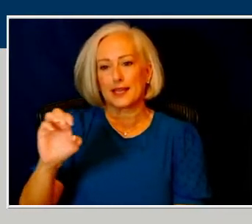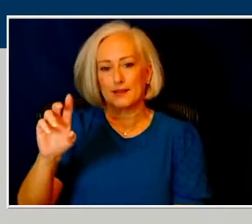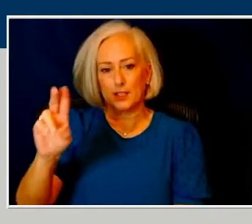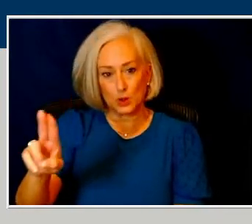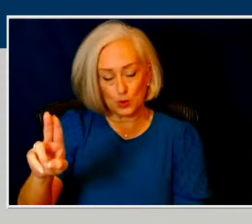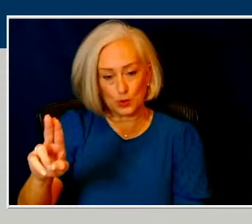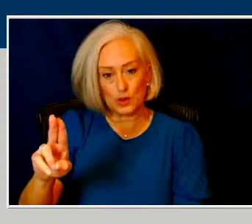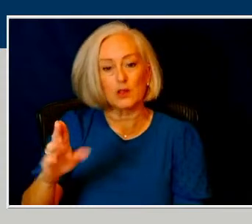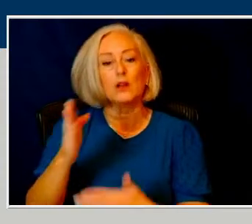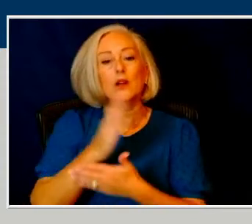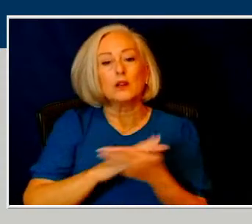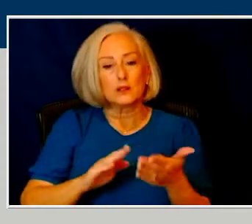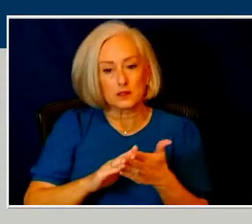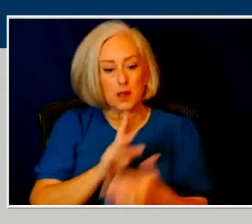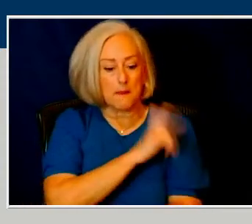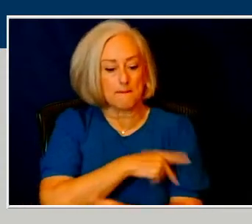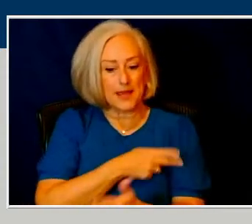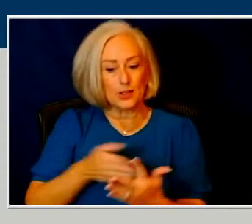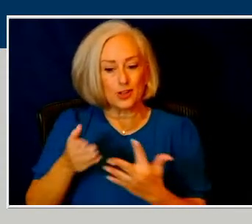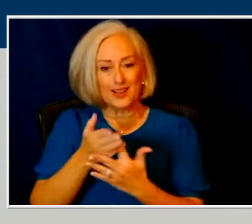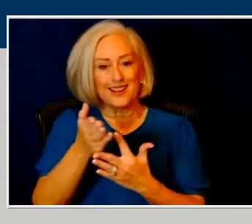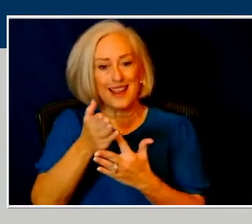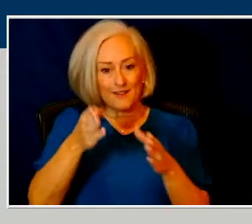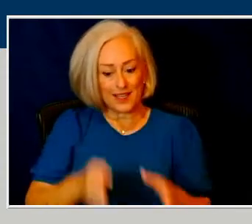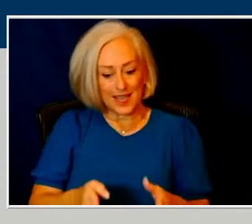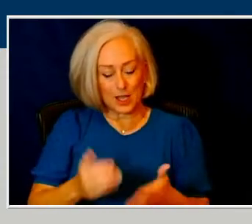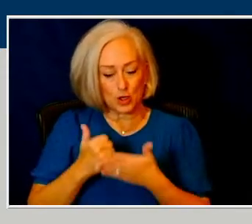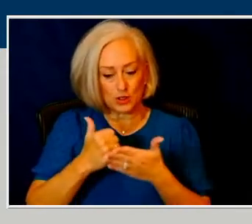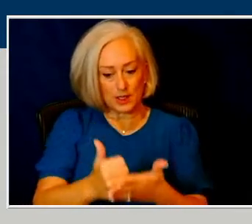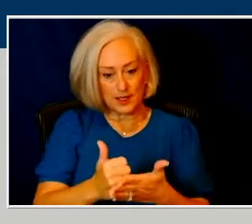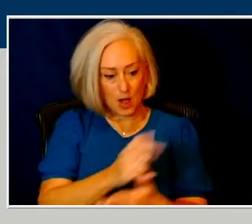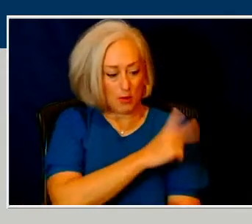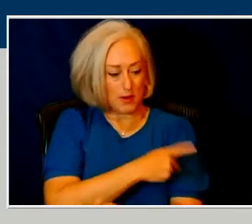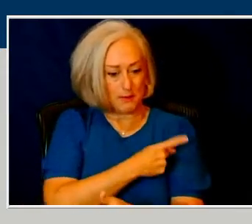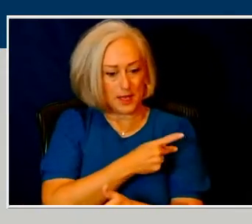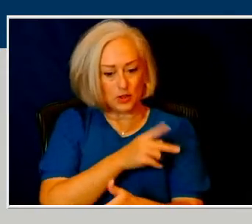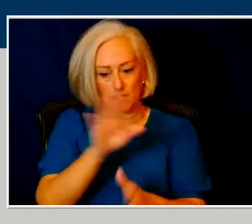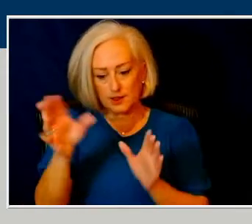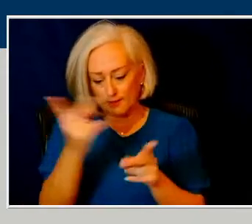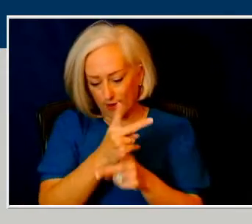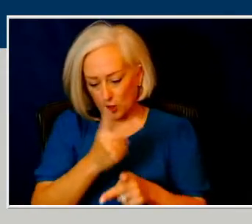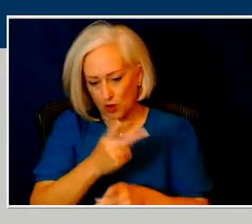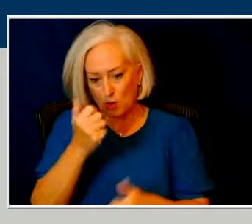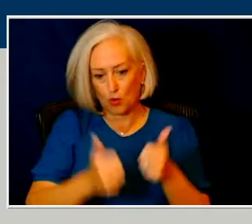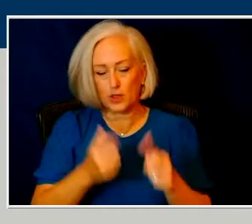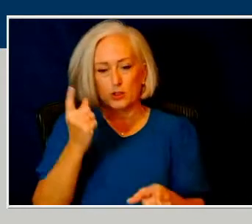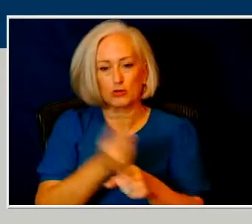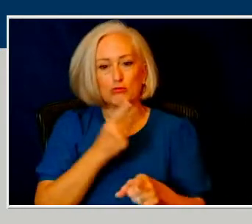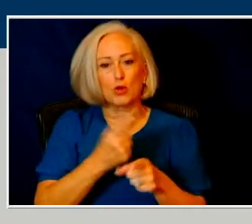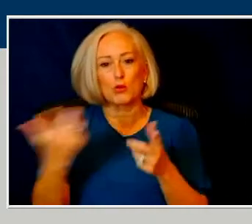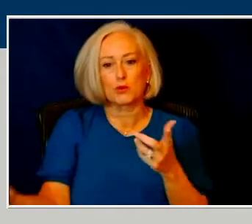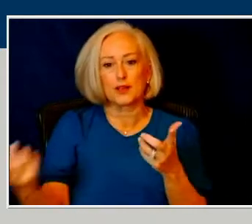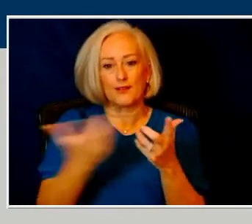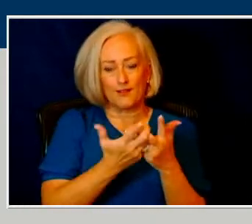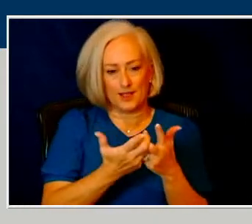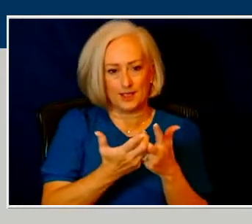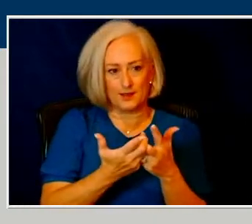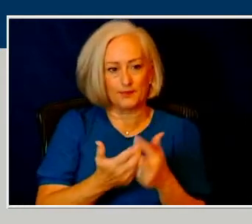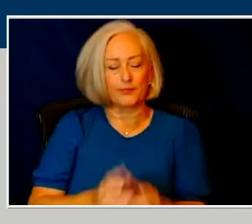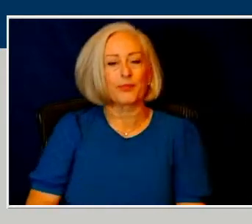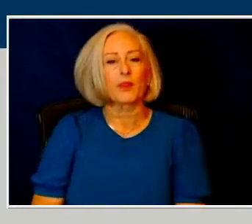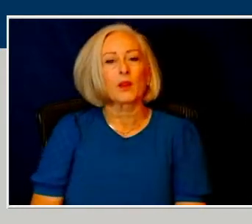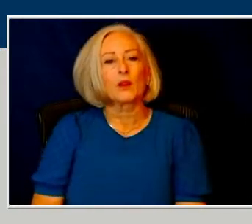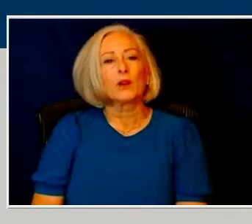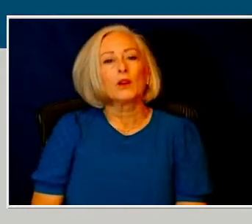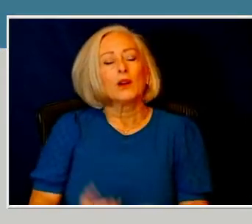help patients like Georgia and others find the right fit. And I think the last thing I just, again, really want to reinforce what John said and